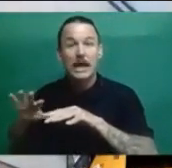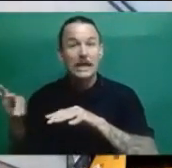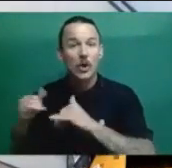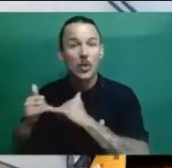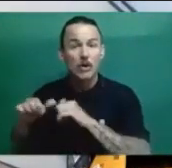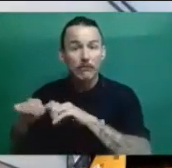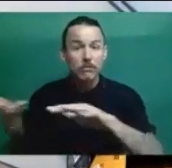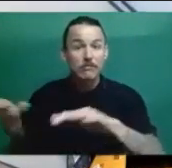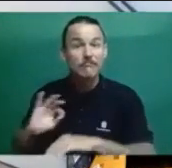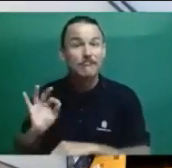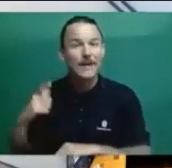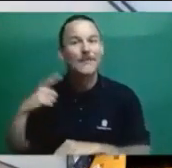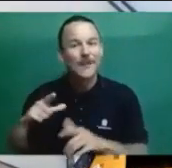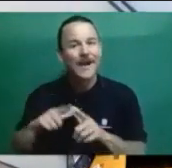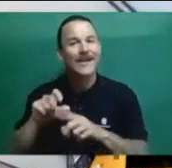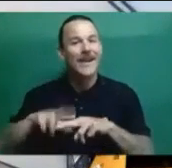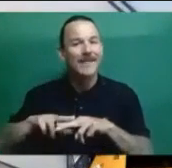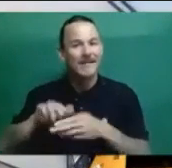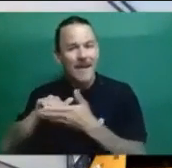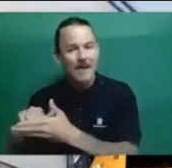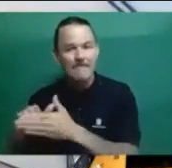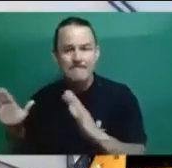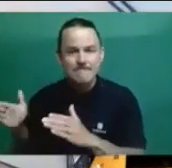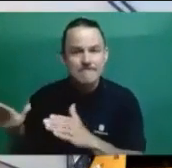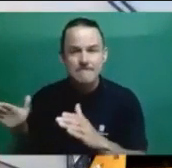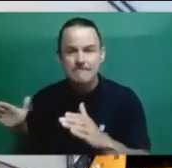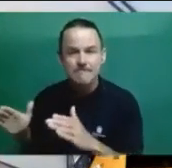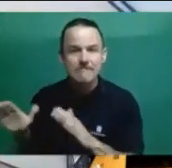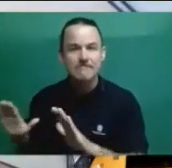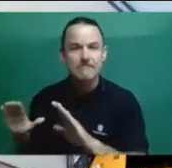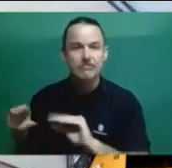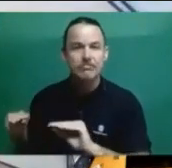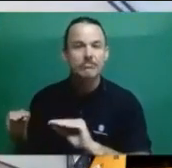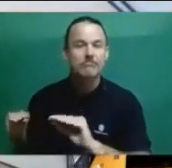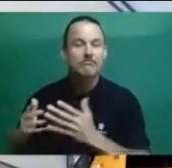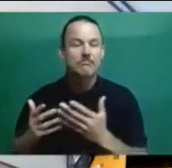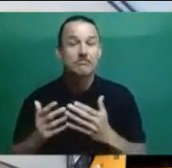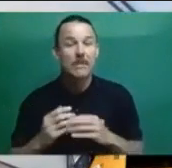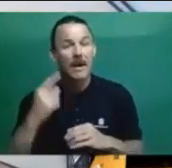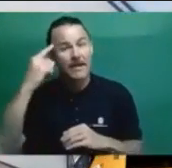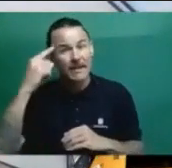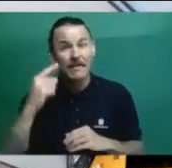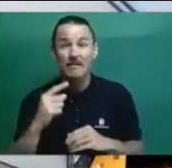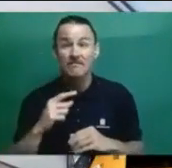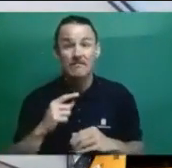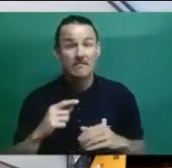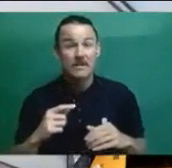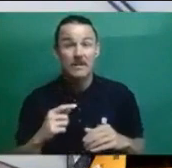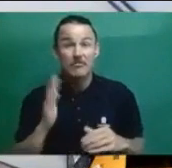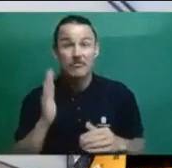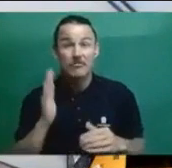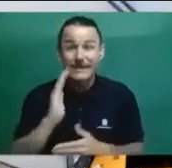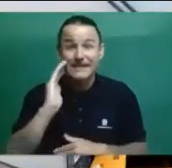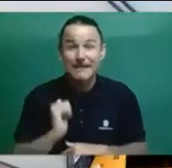local communities, as well as proud Australians, that in times of crisis, in times of need, it wouldn't matter what colour uniform people wear, it wouldn't